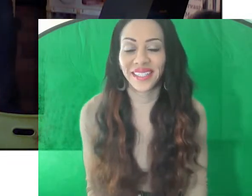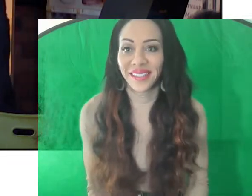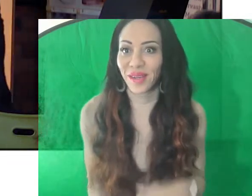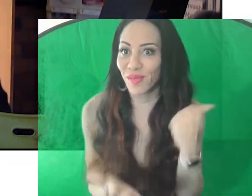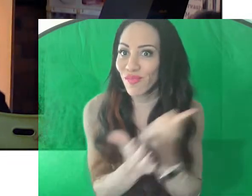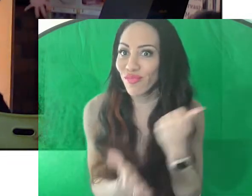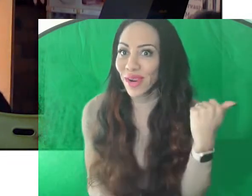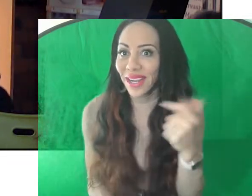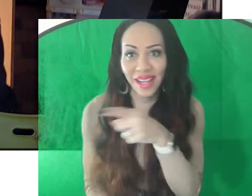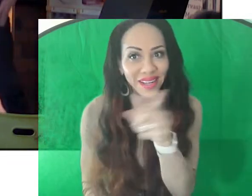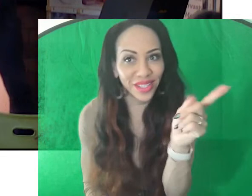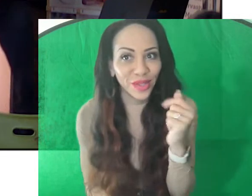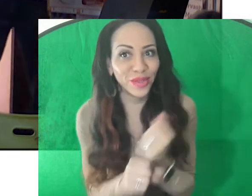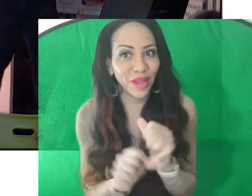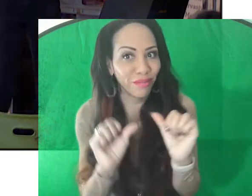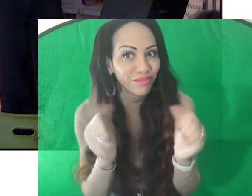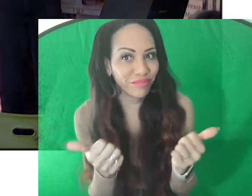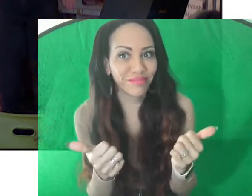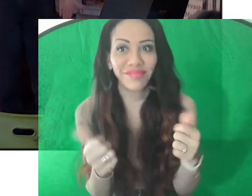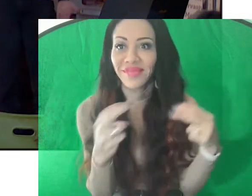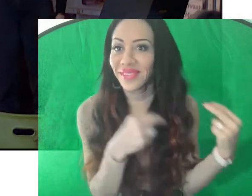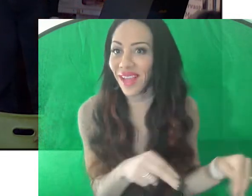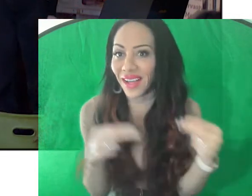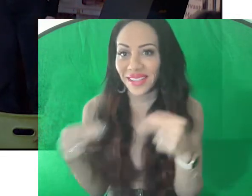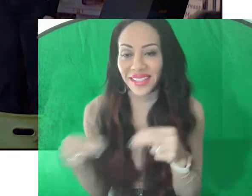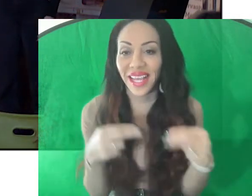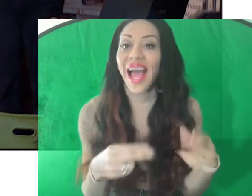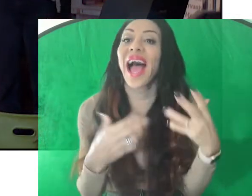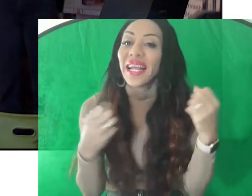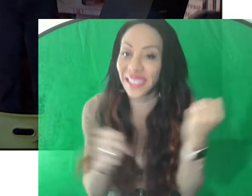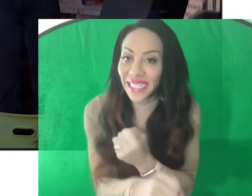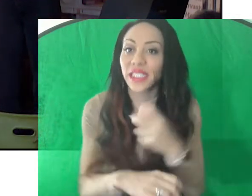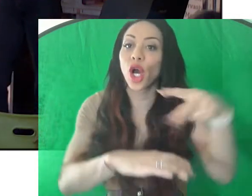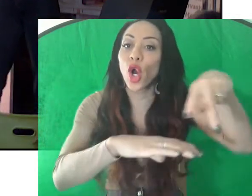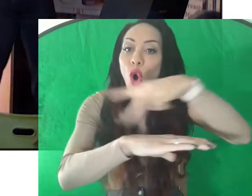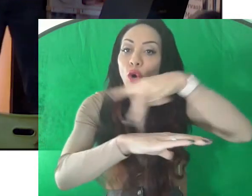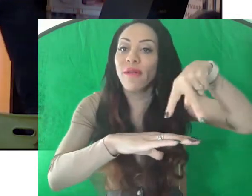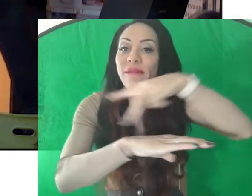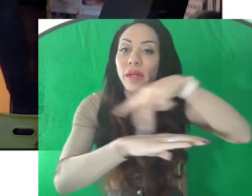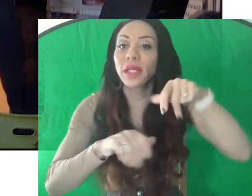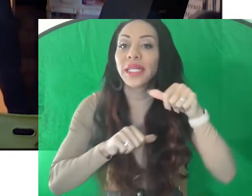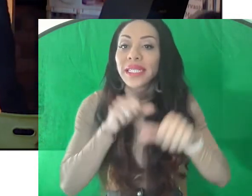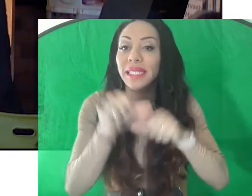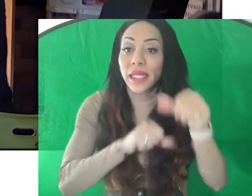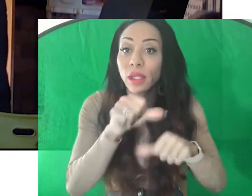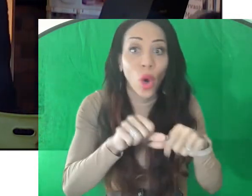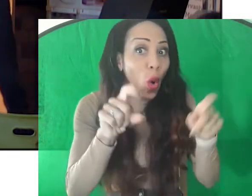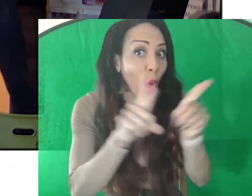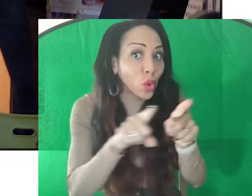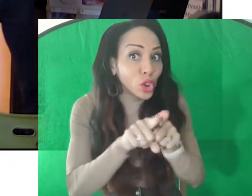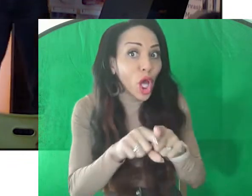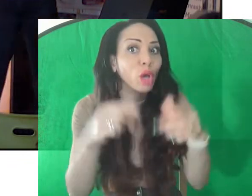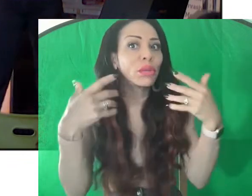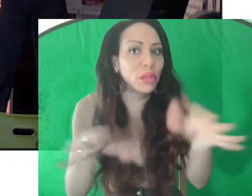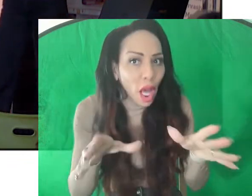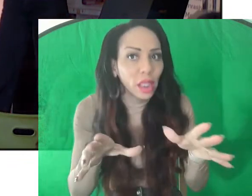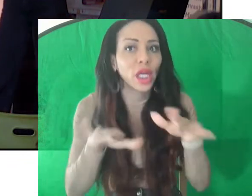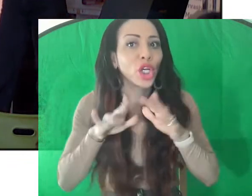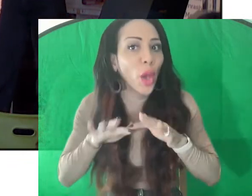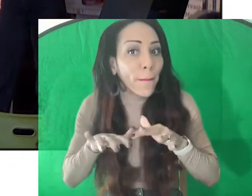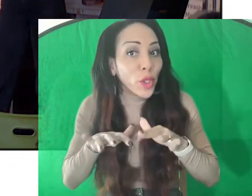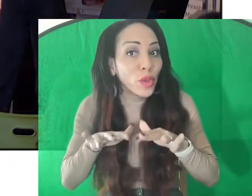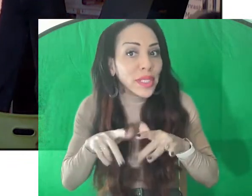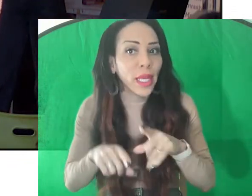been amazing dancers and performed a choreographic sequence. And you've been amazing computers because you've run through a program based on